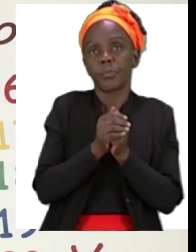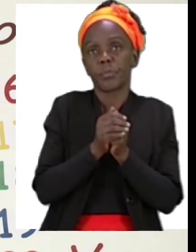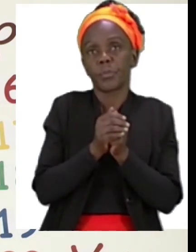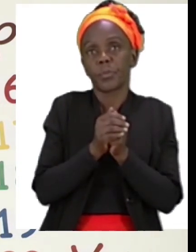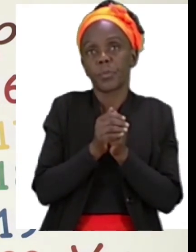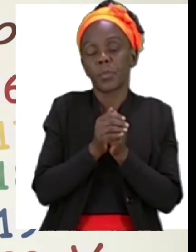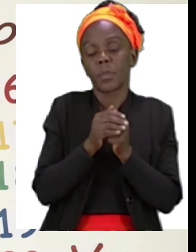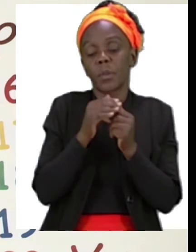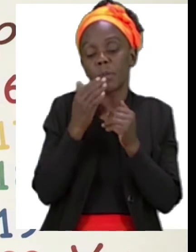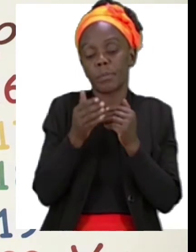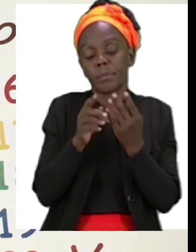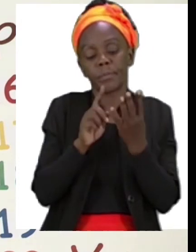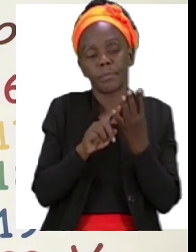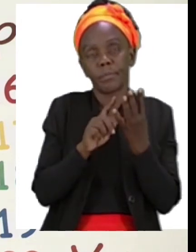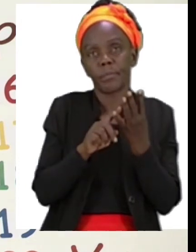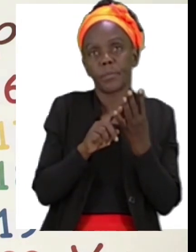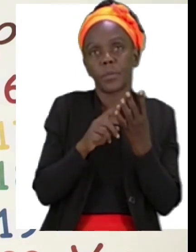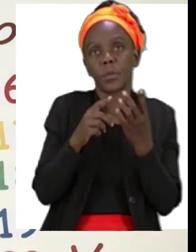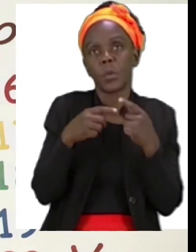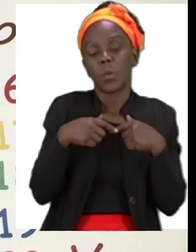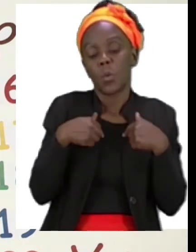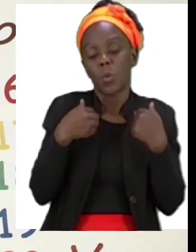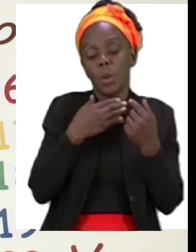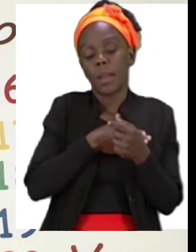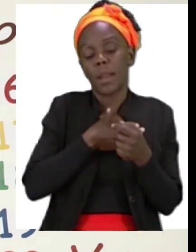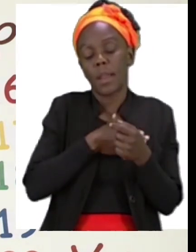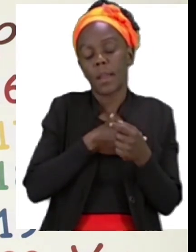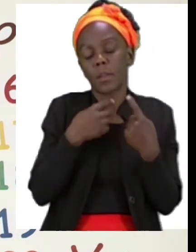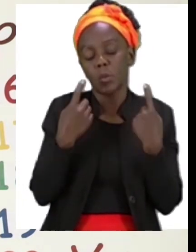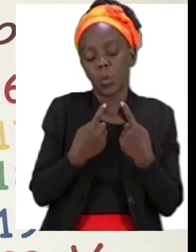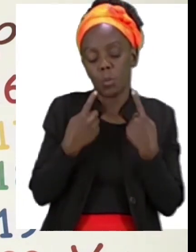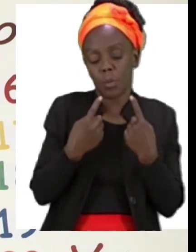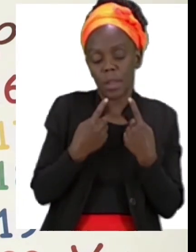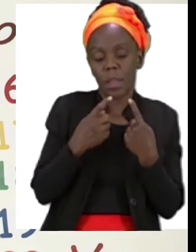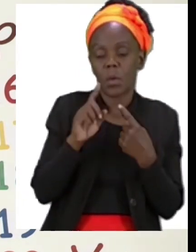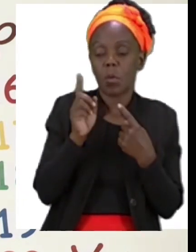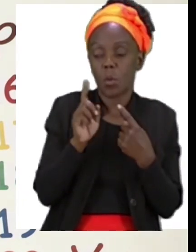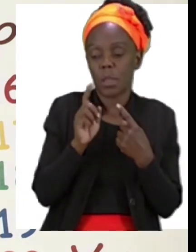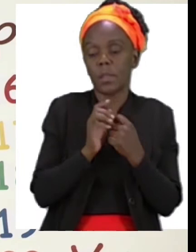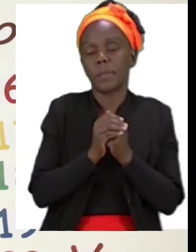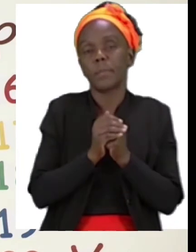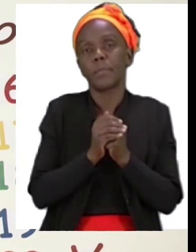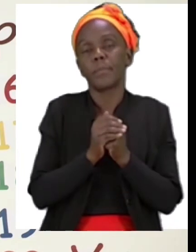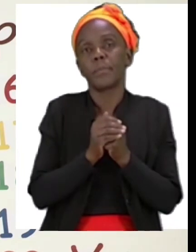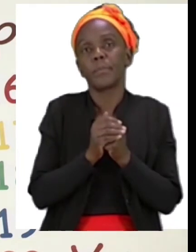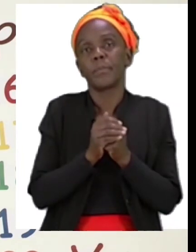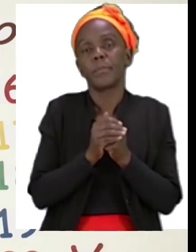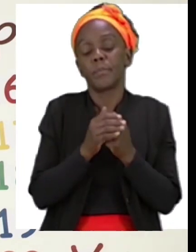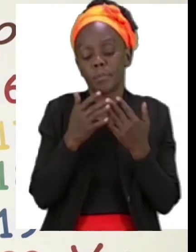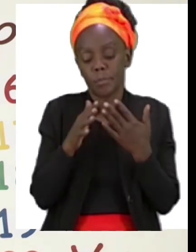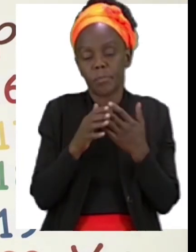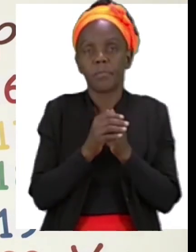say, we like to play card games. When you are done with this